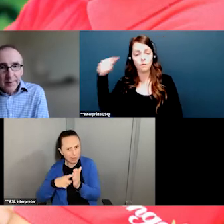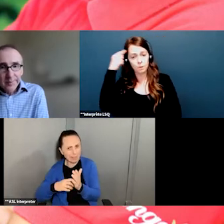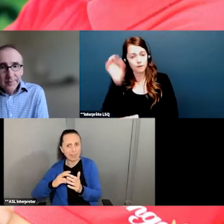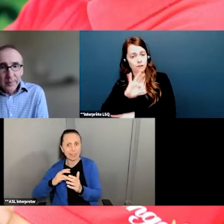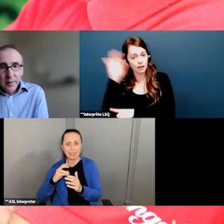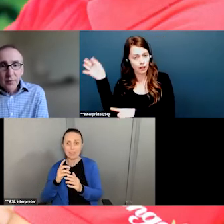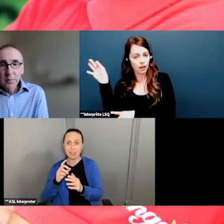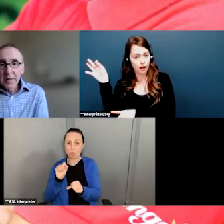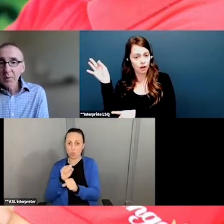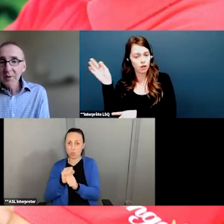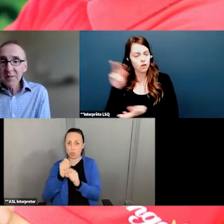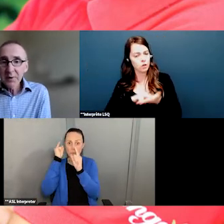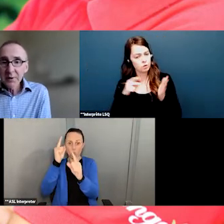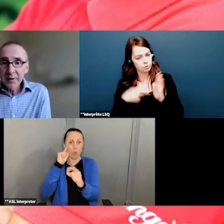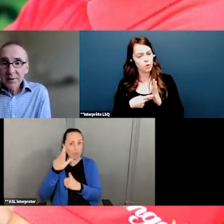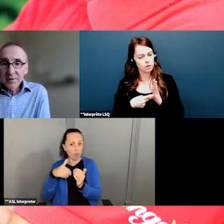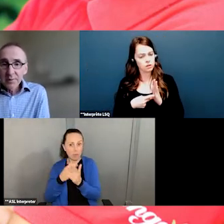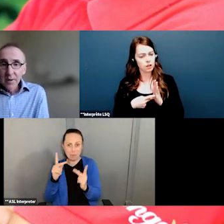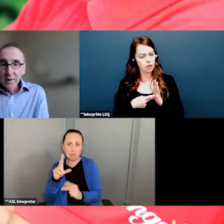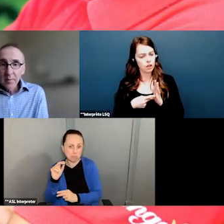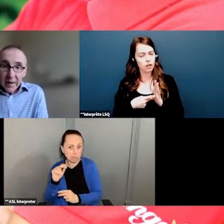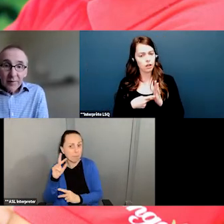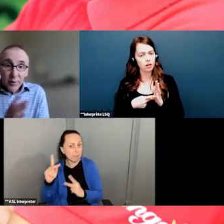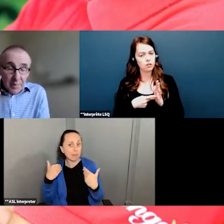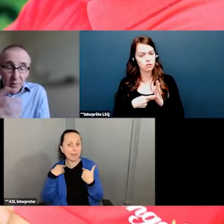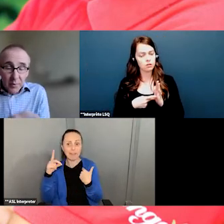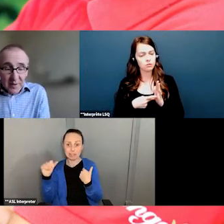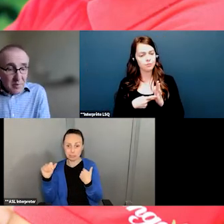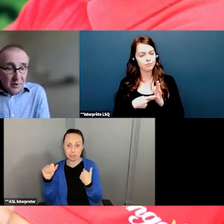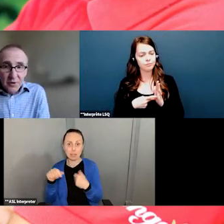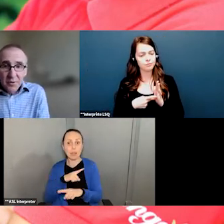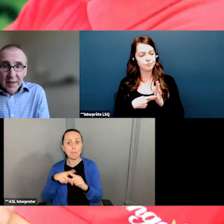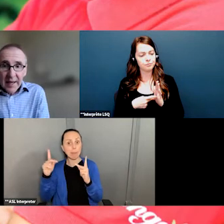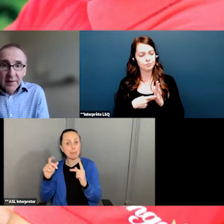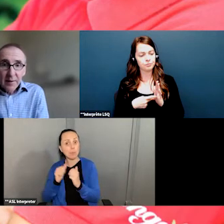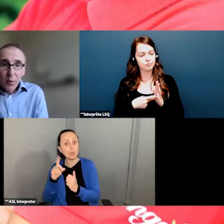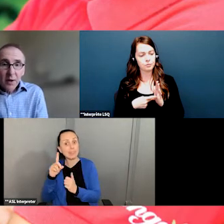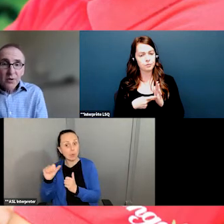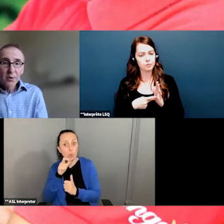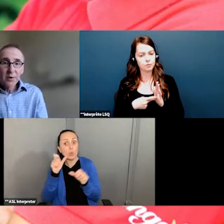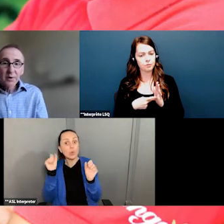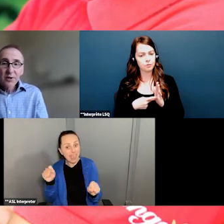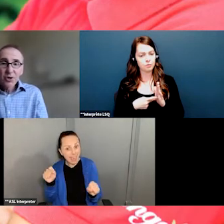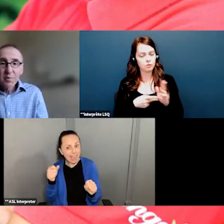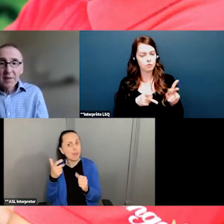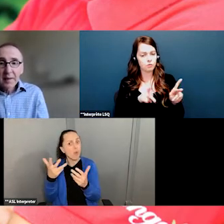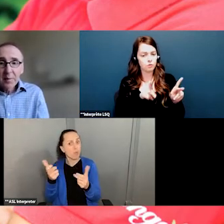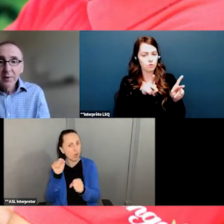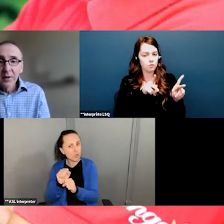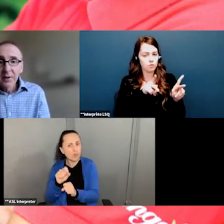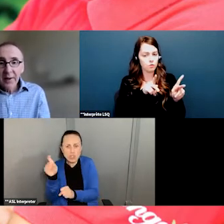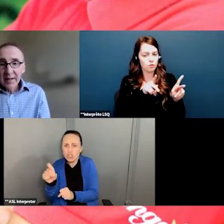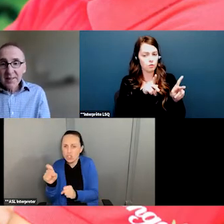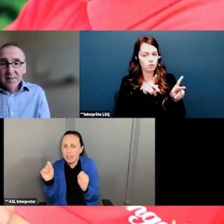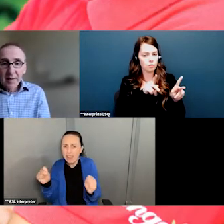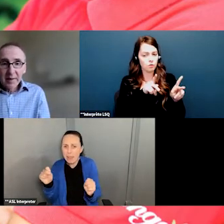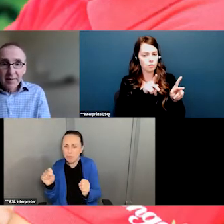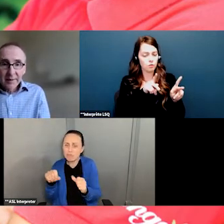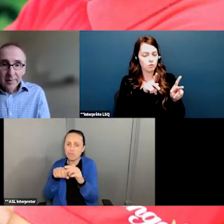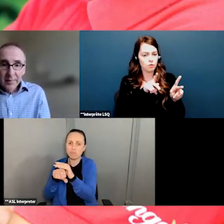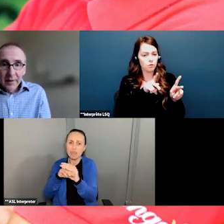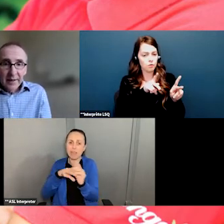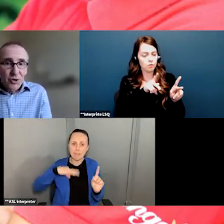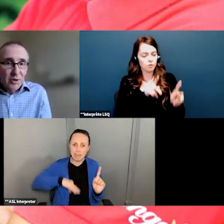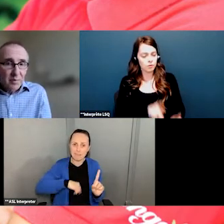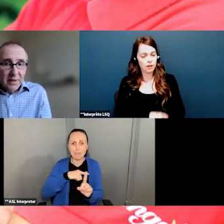for everyone, for people with disabilities, but for people with disabilities who can and want to work, they should be able to access the